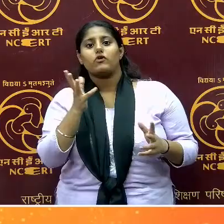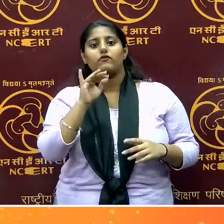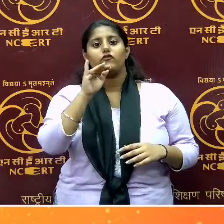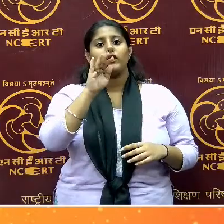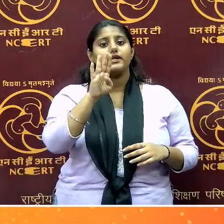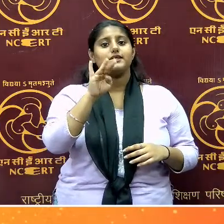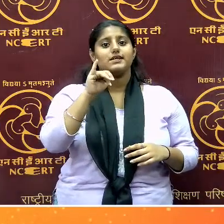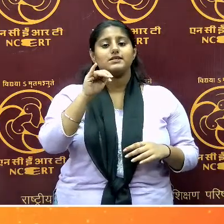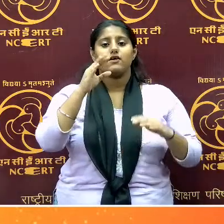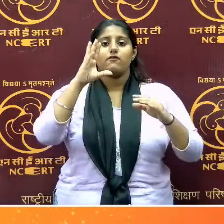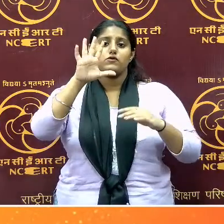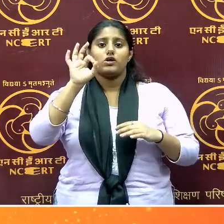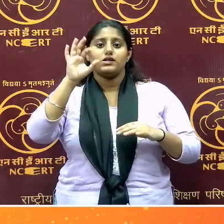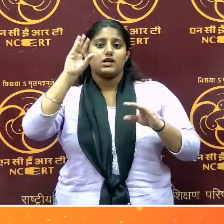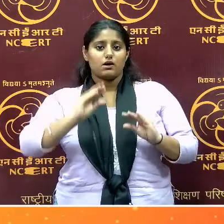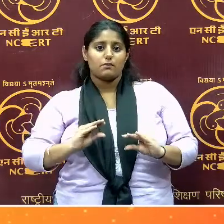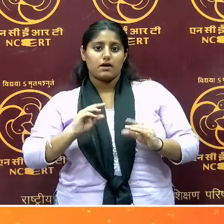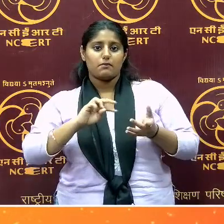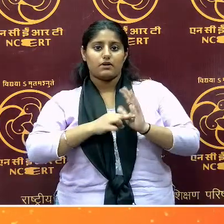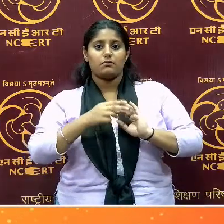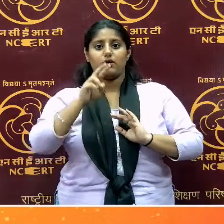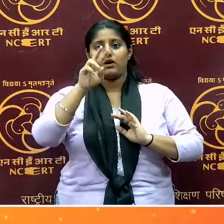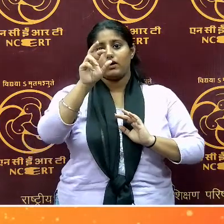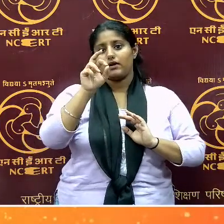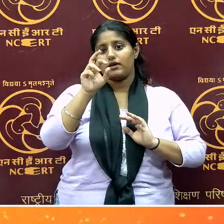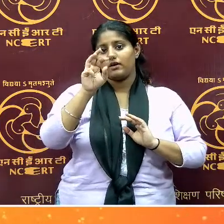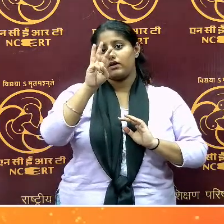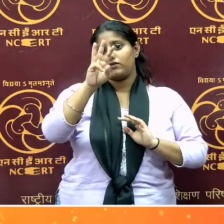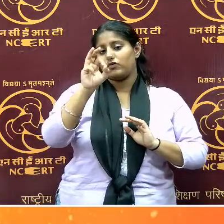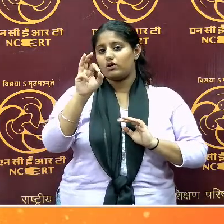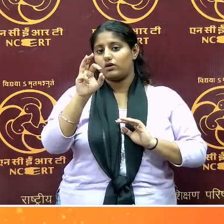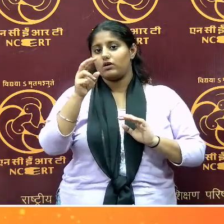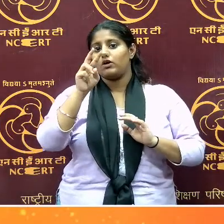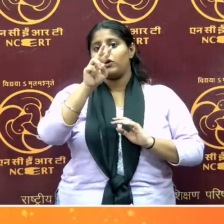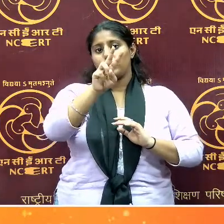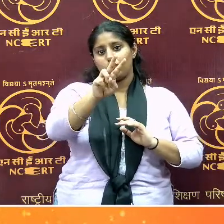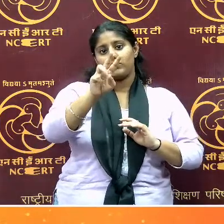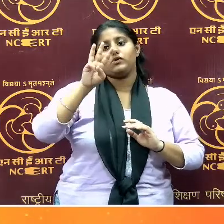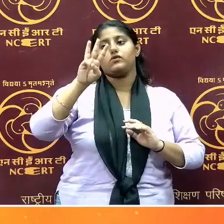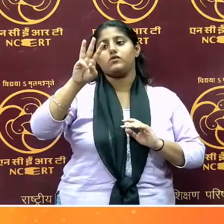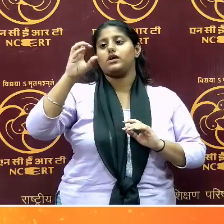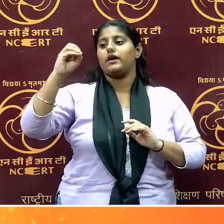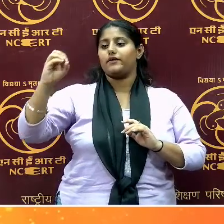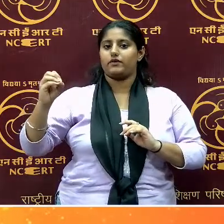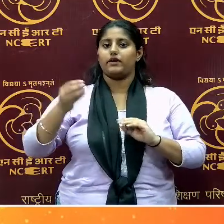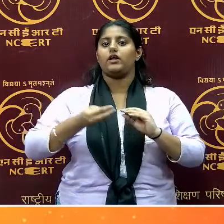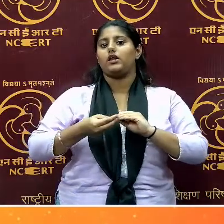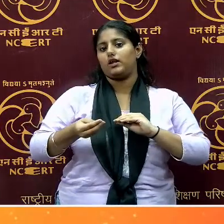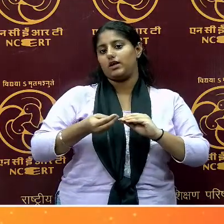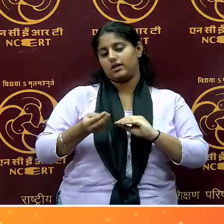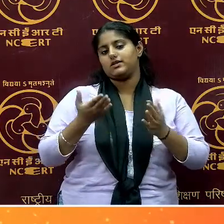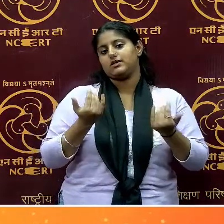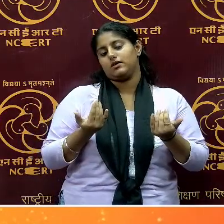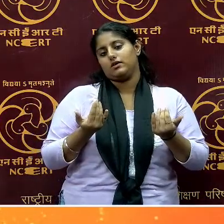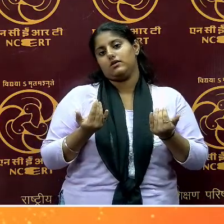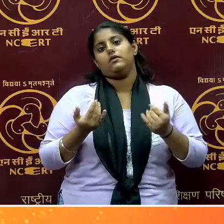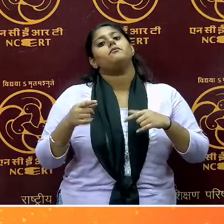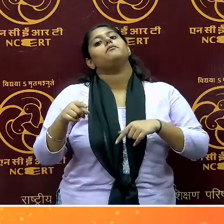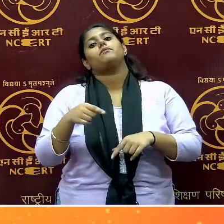than 50. So, the nearest hundred will be 300. So, 2300 is the nearest hundred